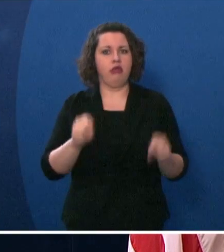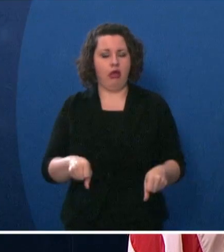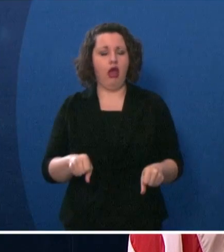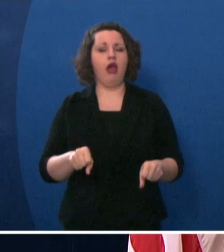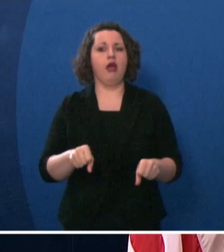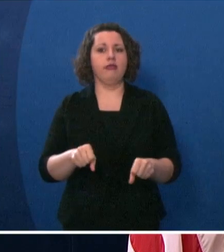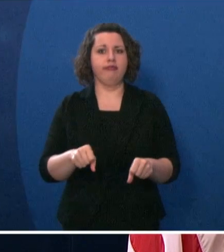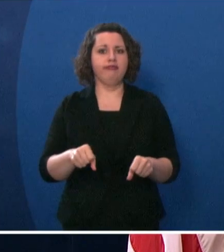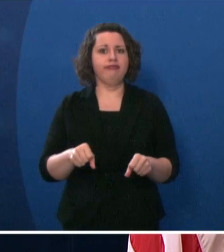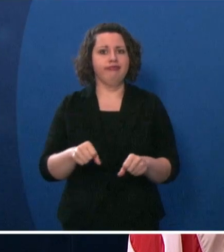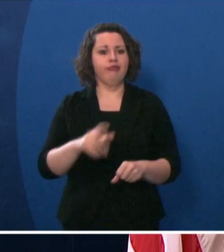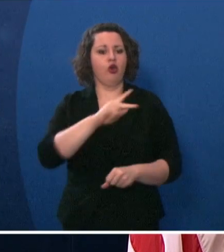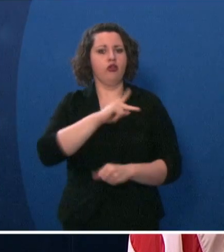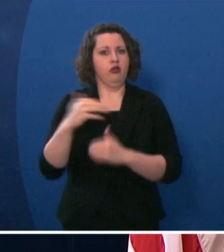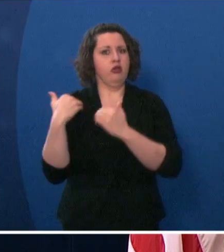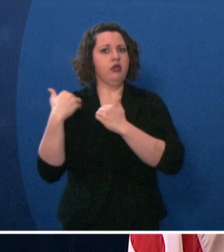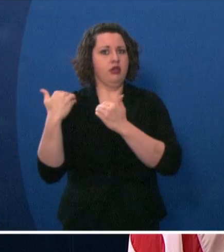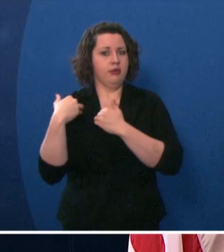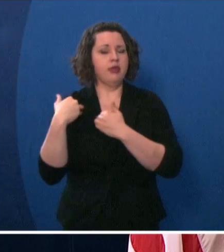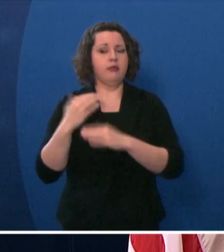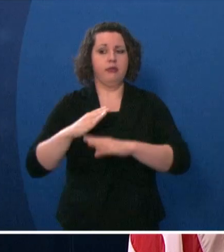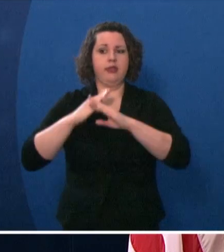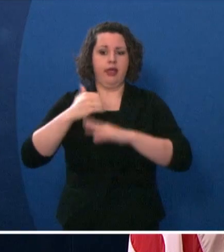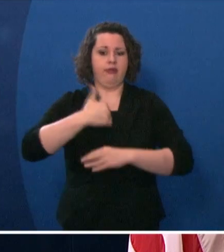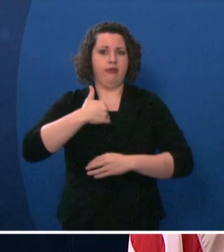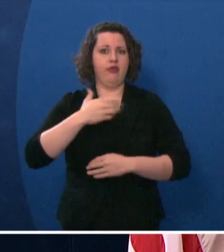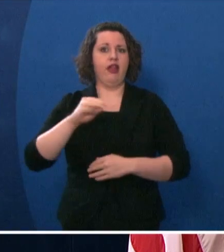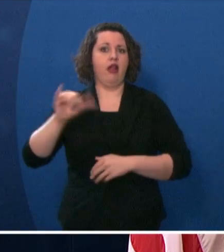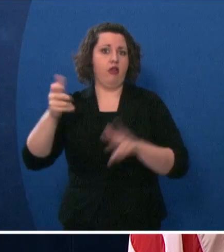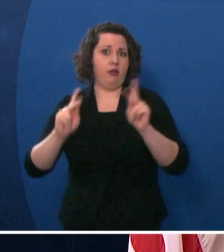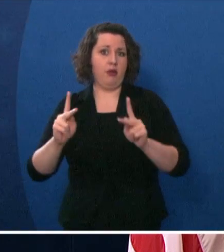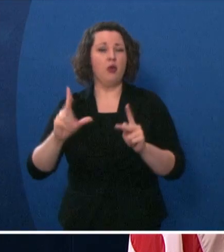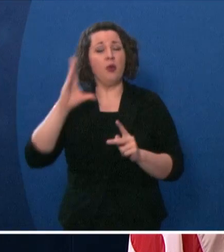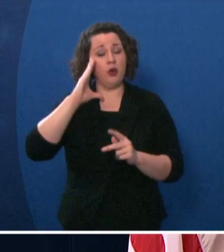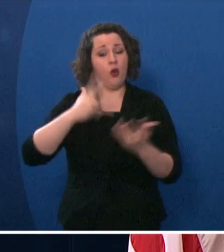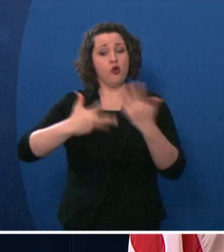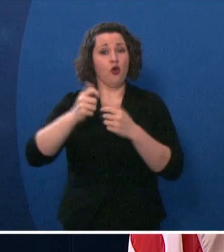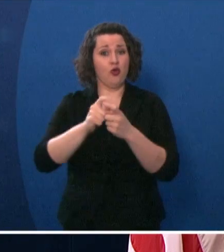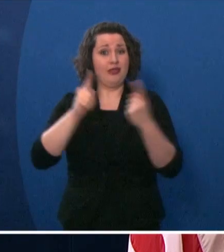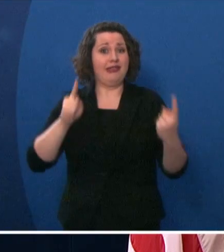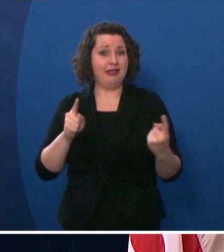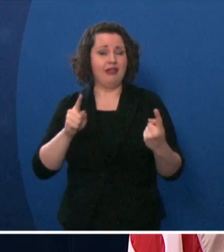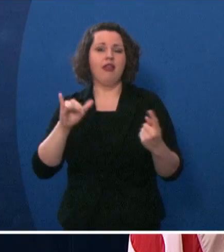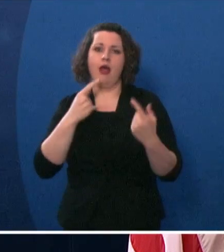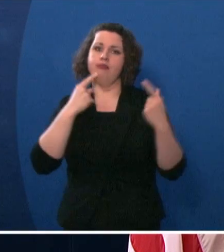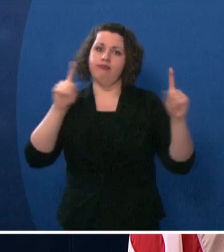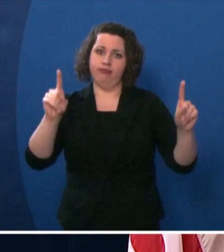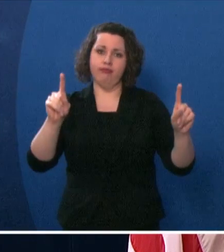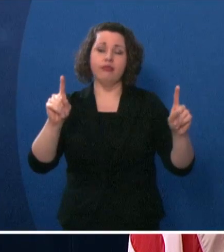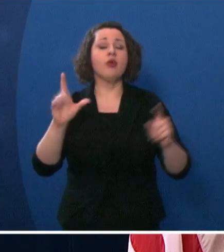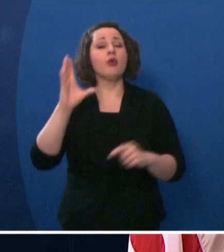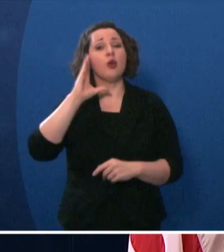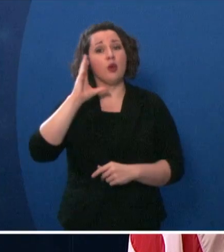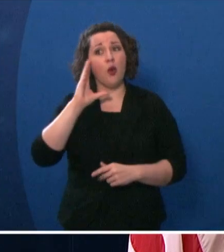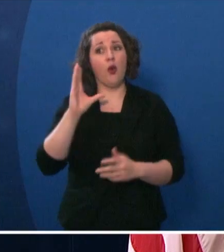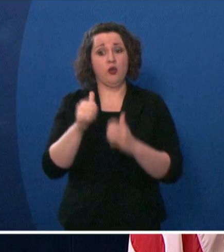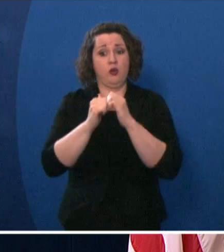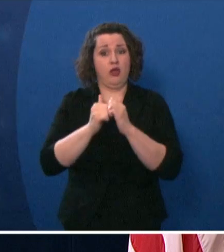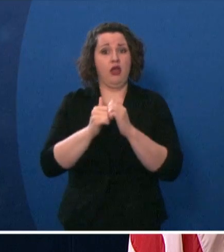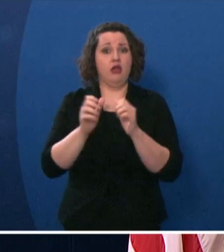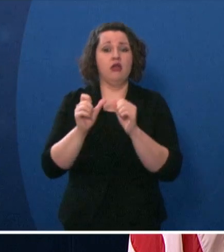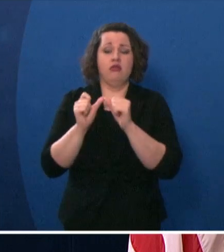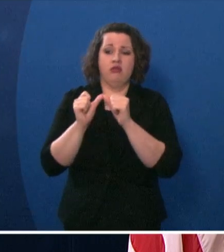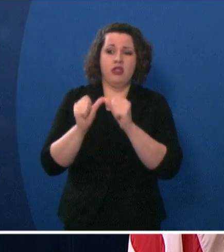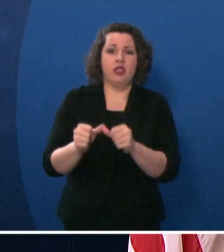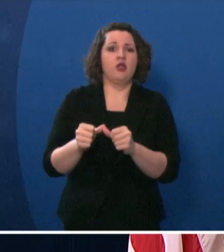to protect themselves and others. And we know that social distancing works. And we know that together we can continue to